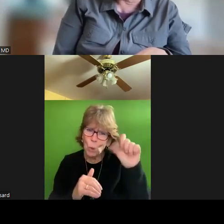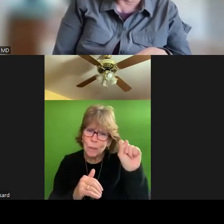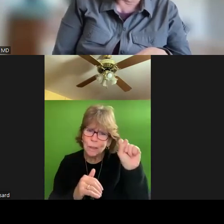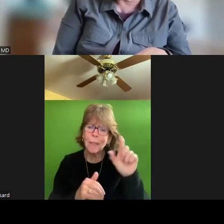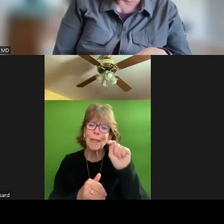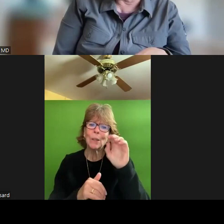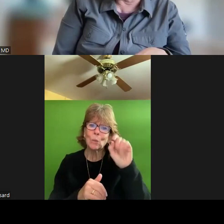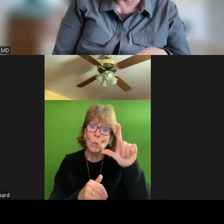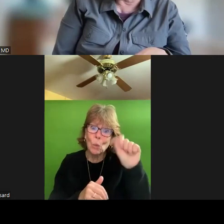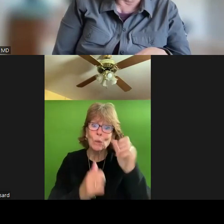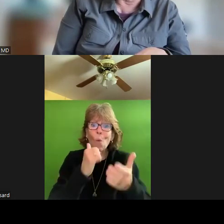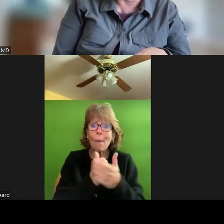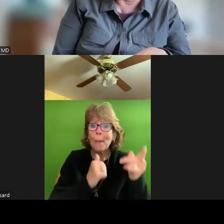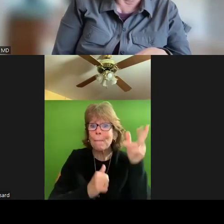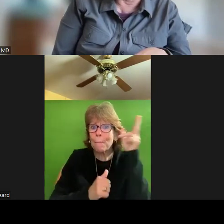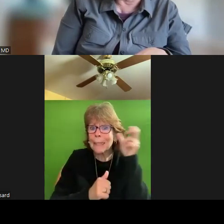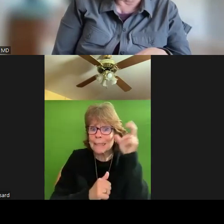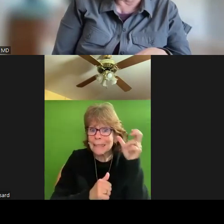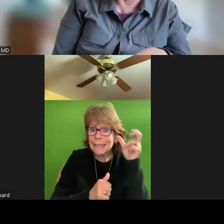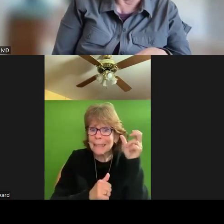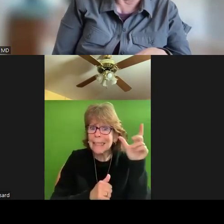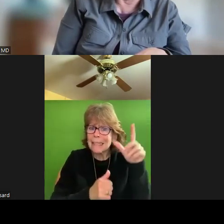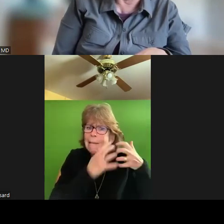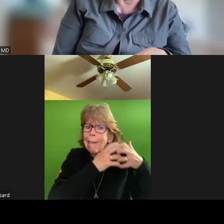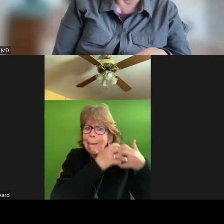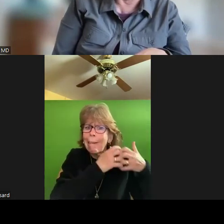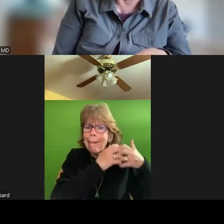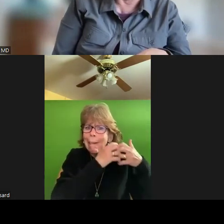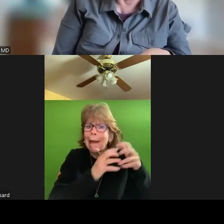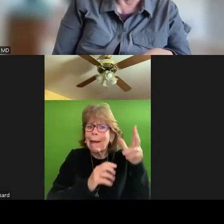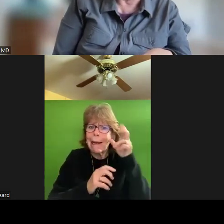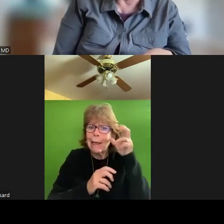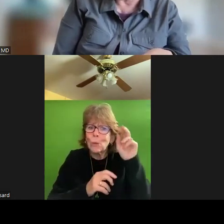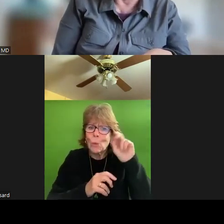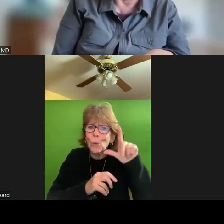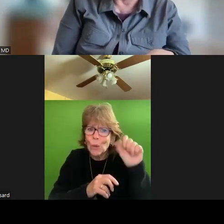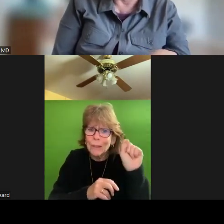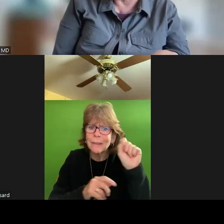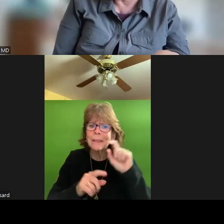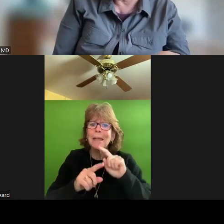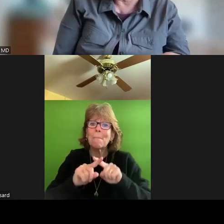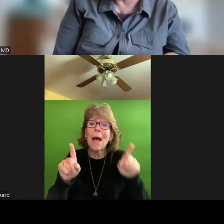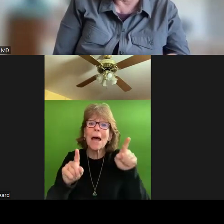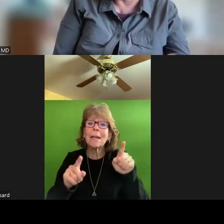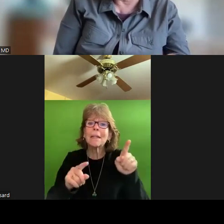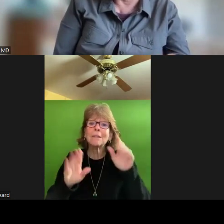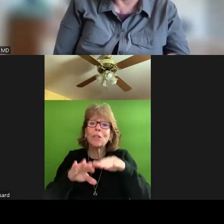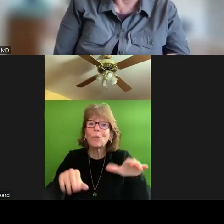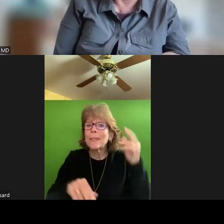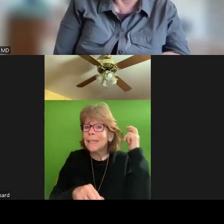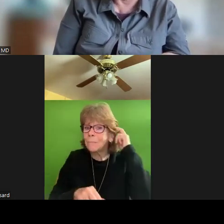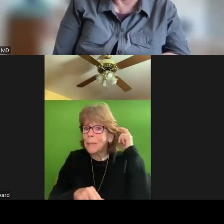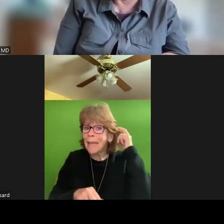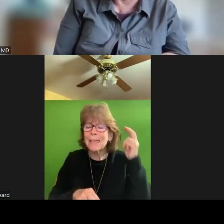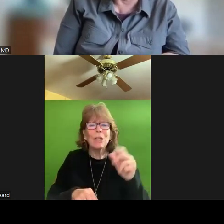that children with cochlear implants do not spontaneously learn spoken language. Generally, there may be rare